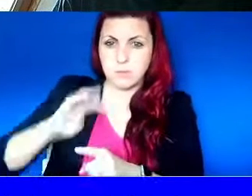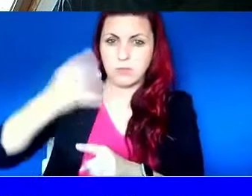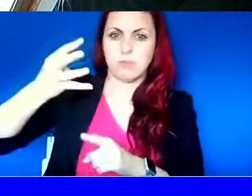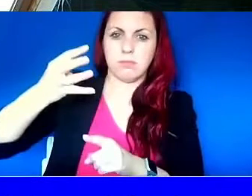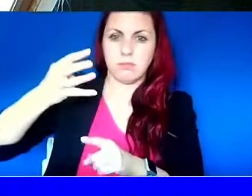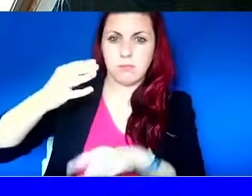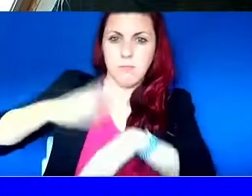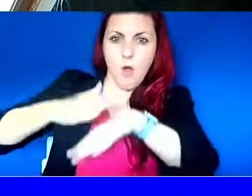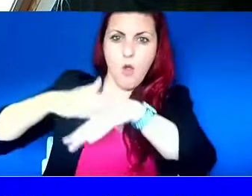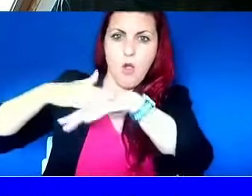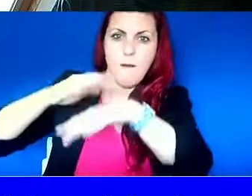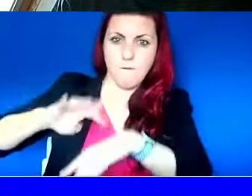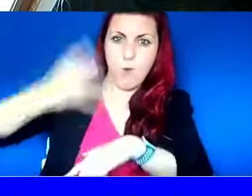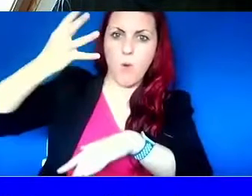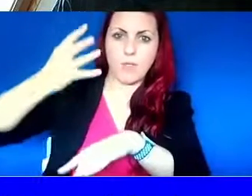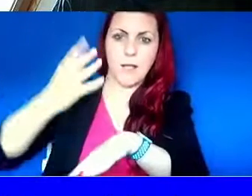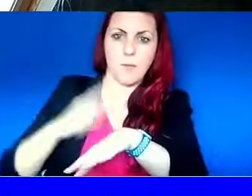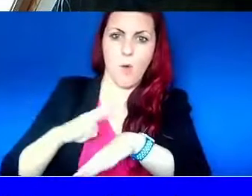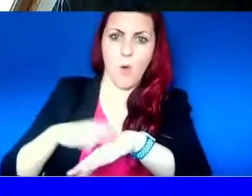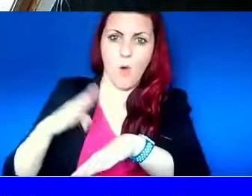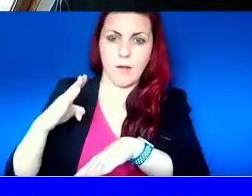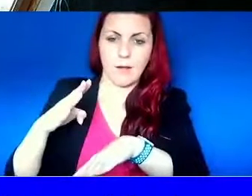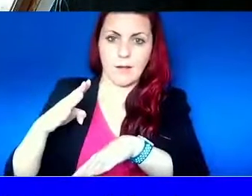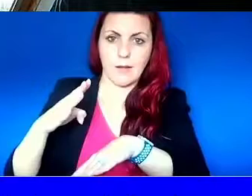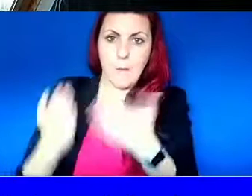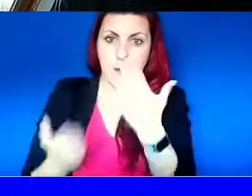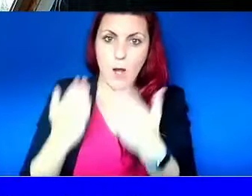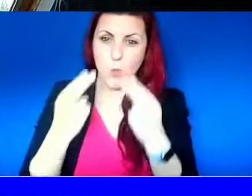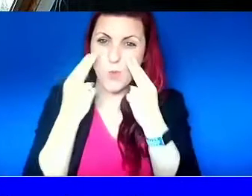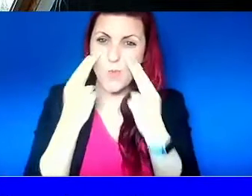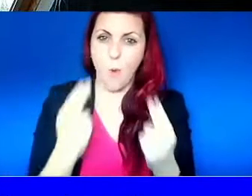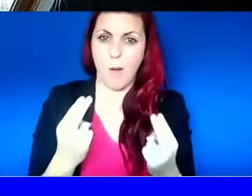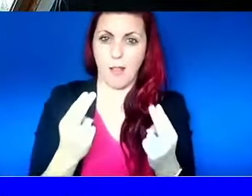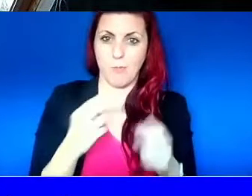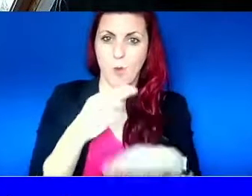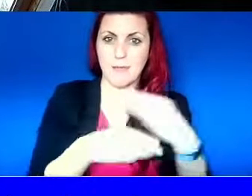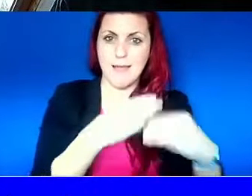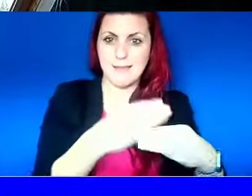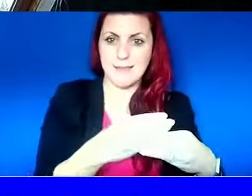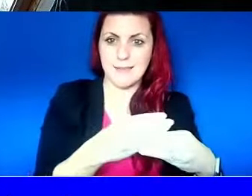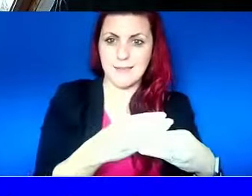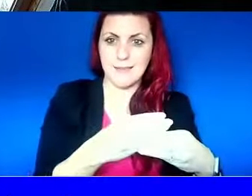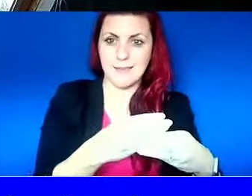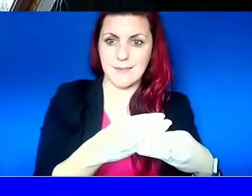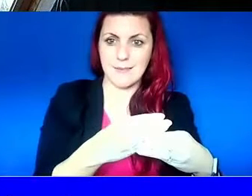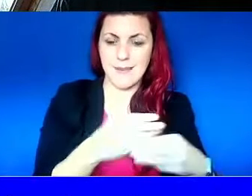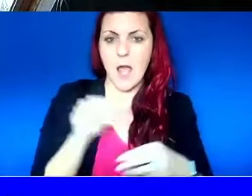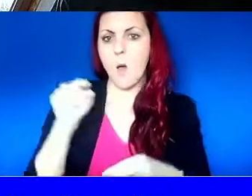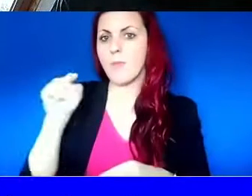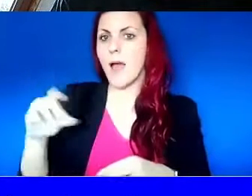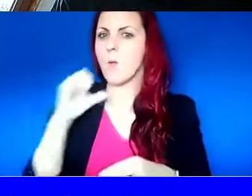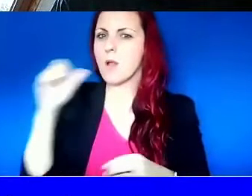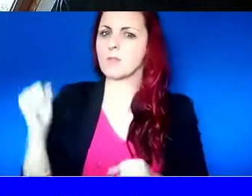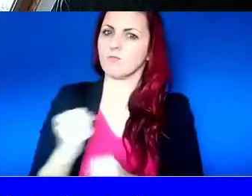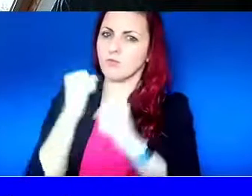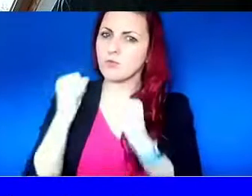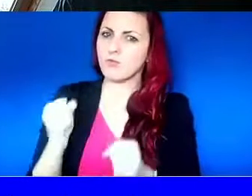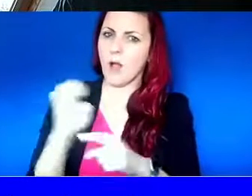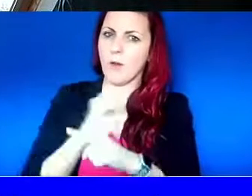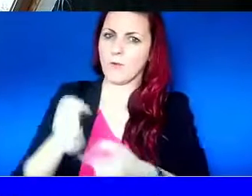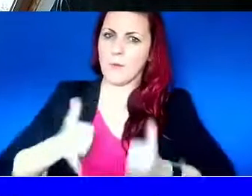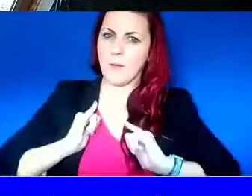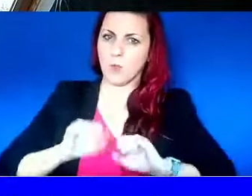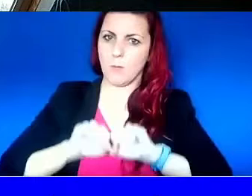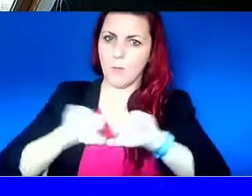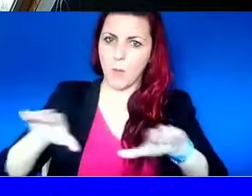impairments and disabilities than the standard screening process. Unfortunately, that study wasn't robust enough to publish those figures as concrete figures.